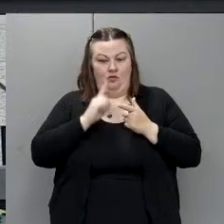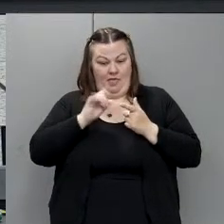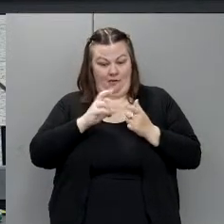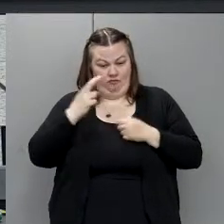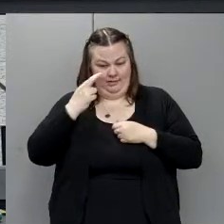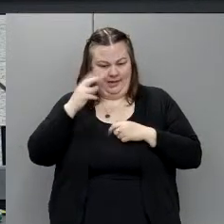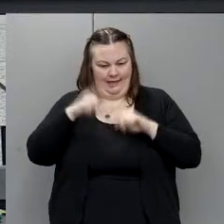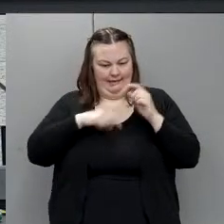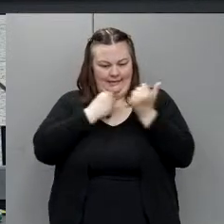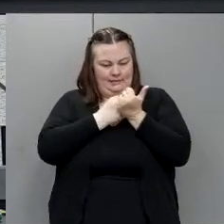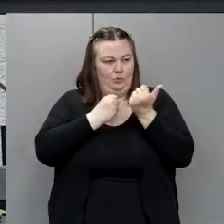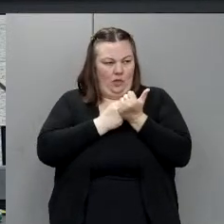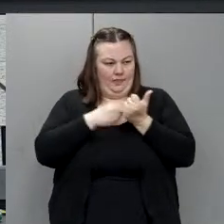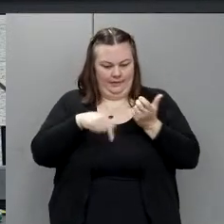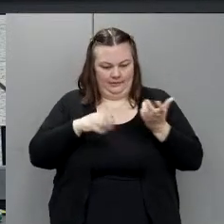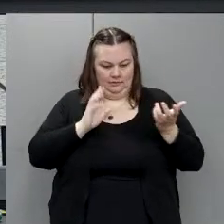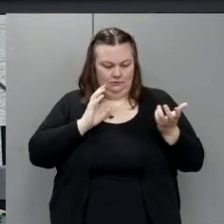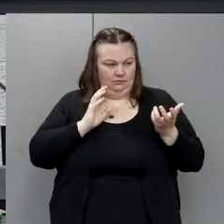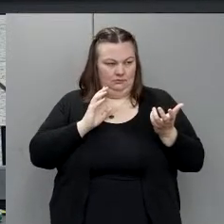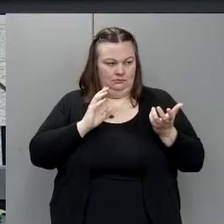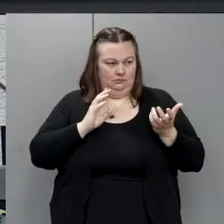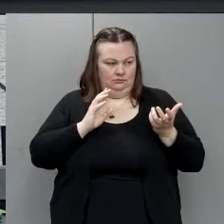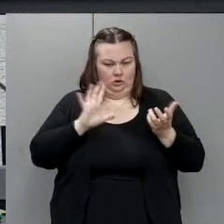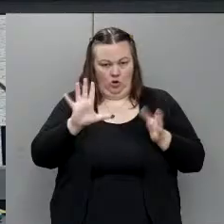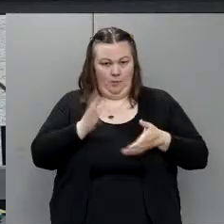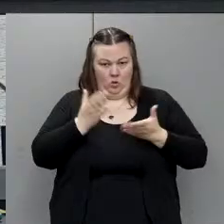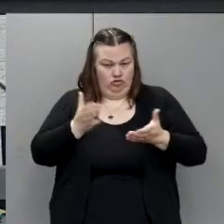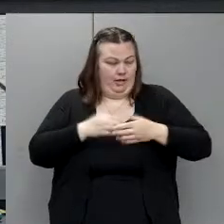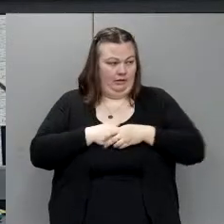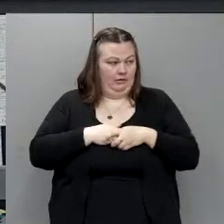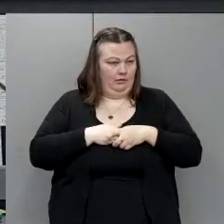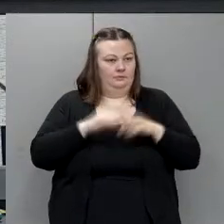reason, I can't support this, your motion.